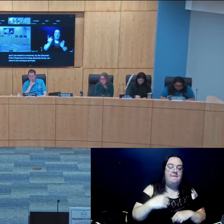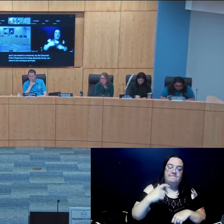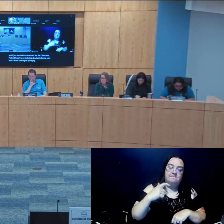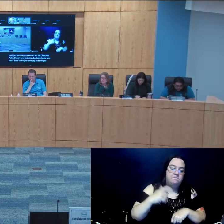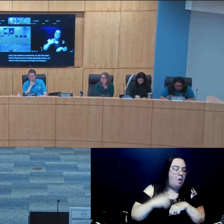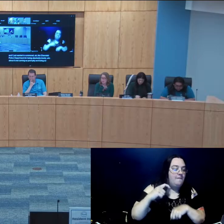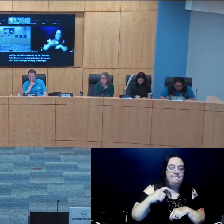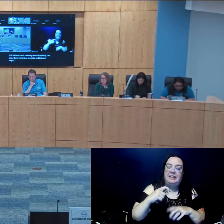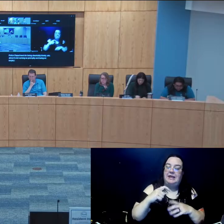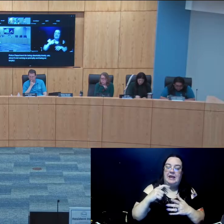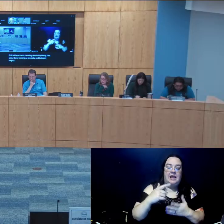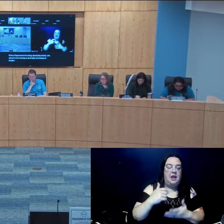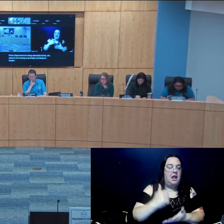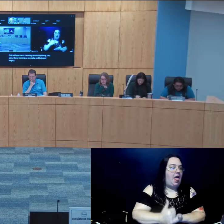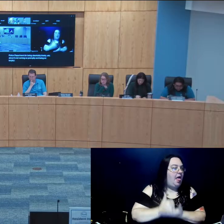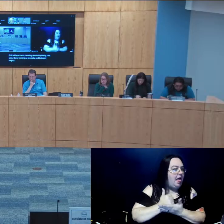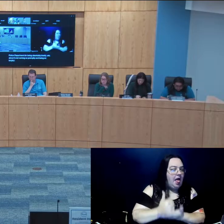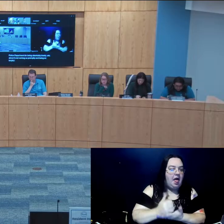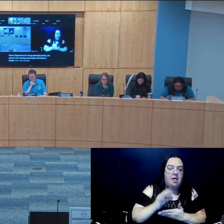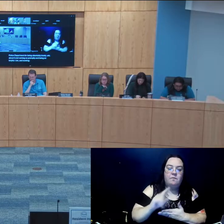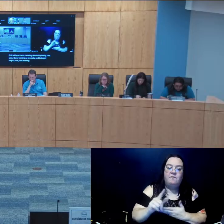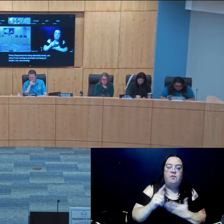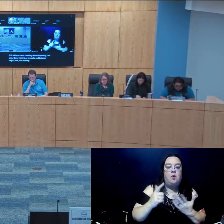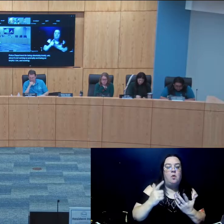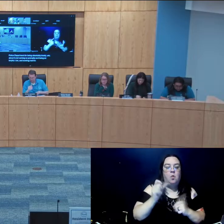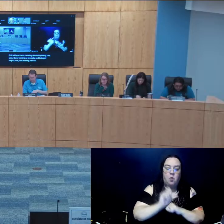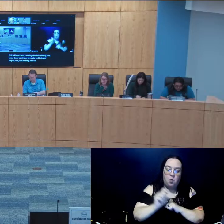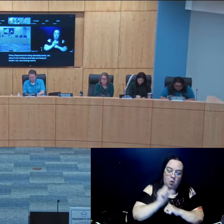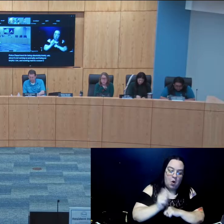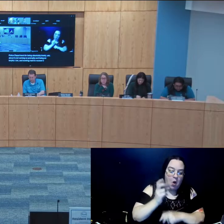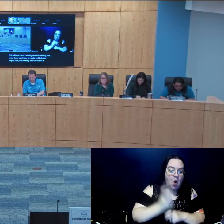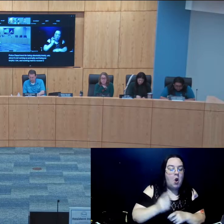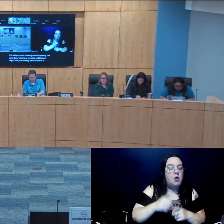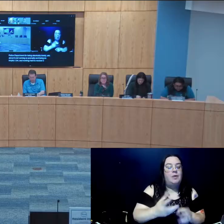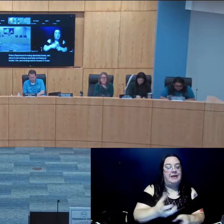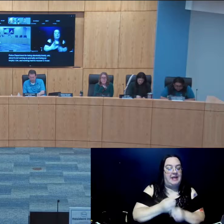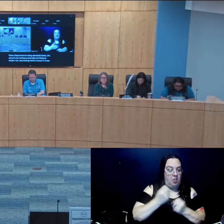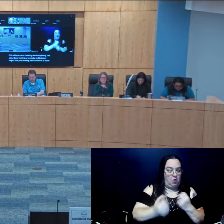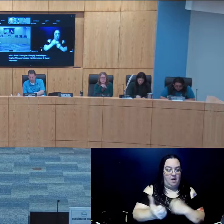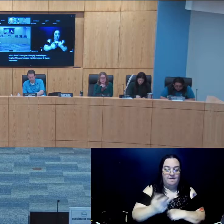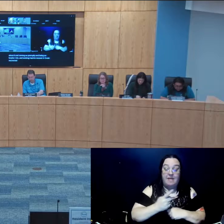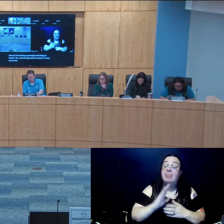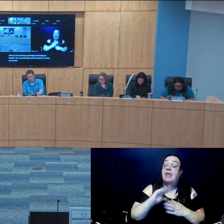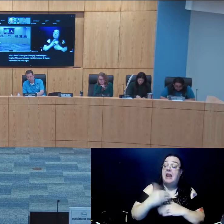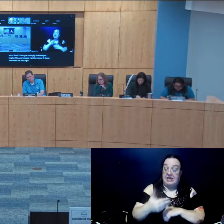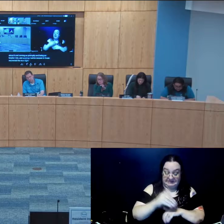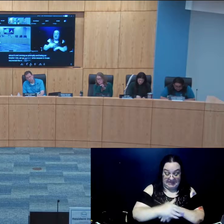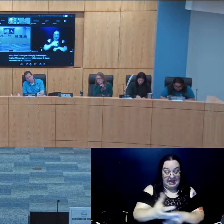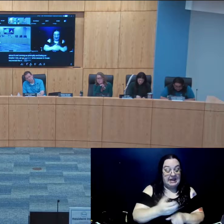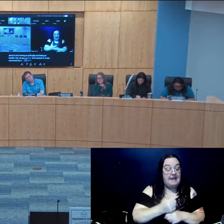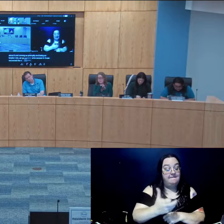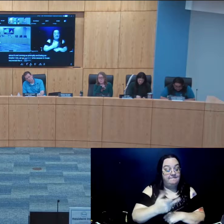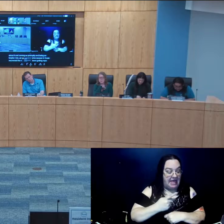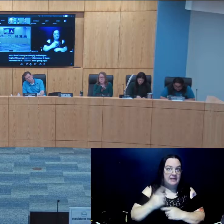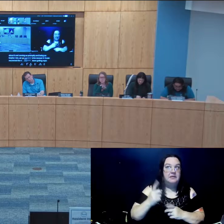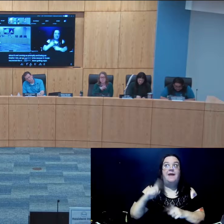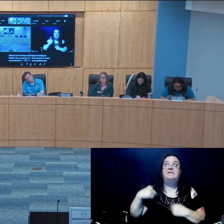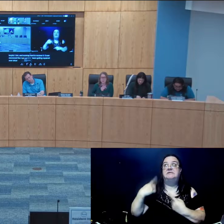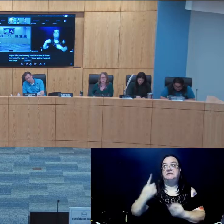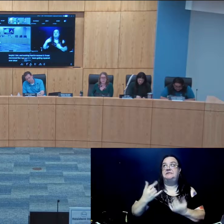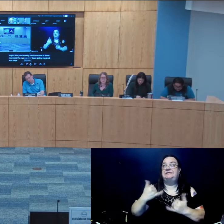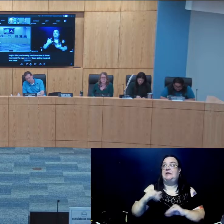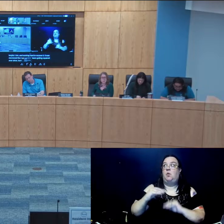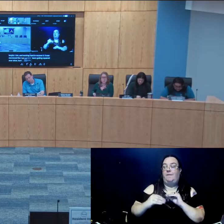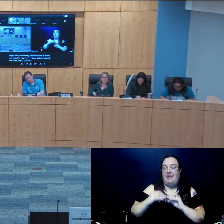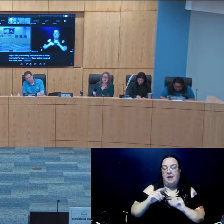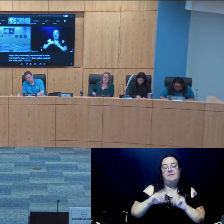so helpful and working hard to recover it. It was recovered the next night. It's been getting repaired ever since, but hopefully